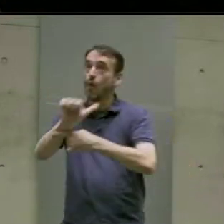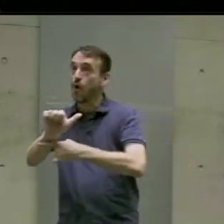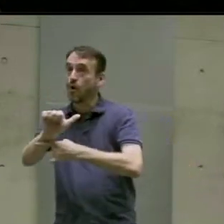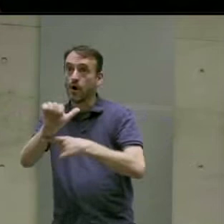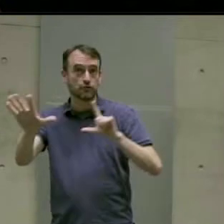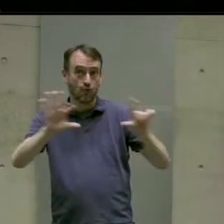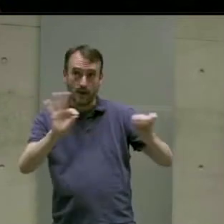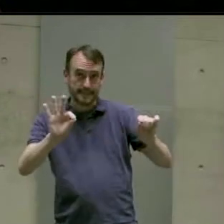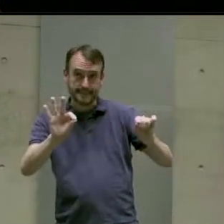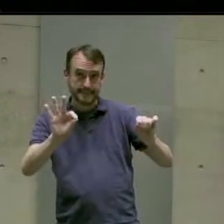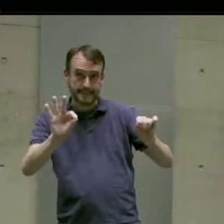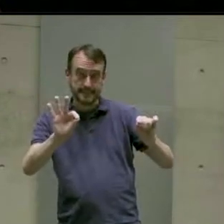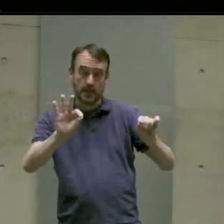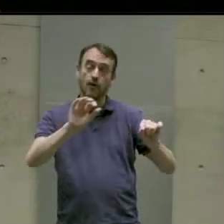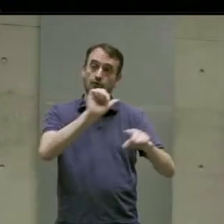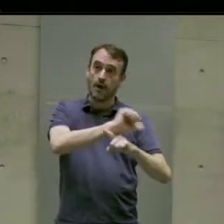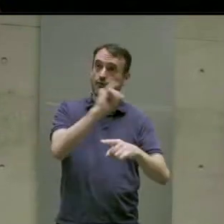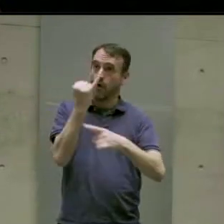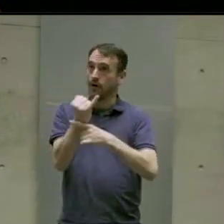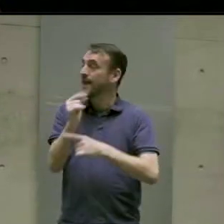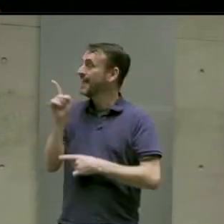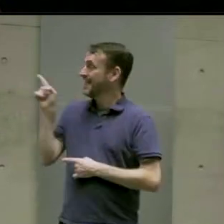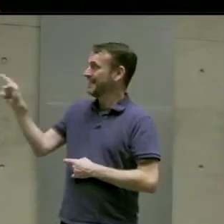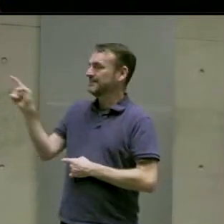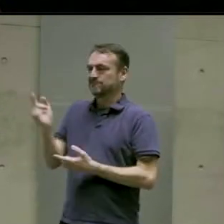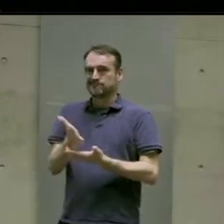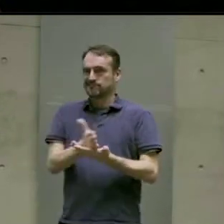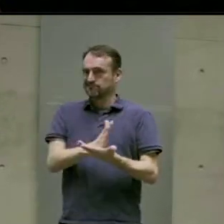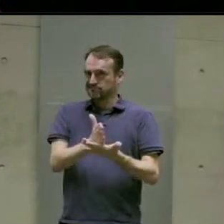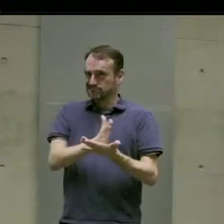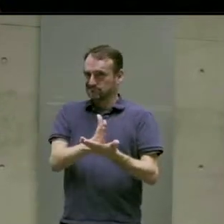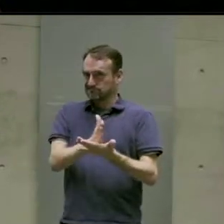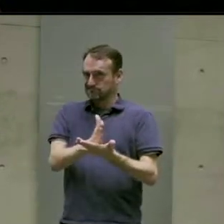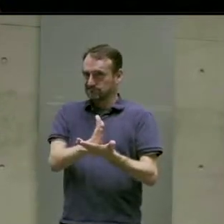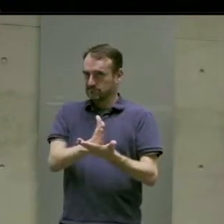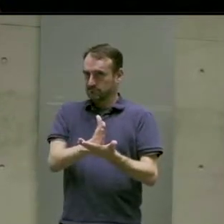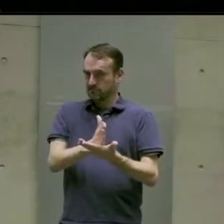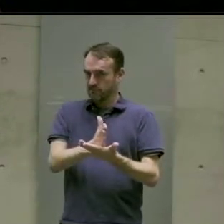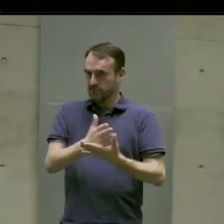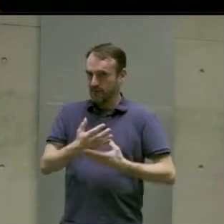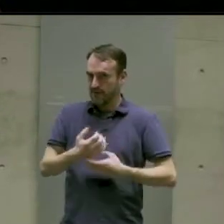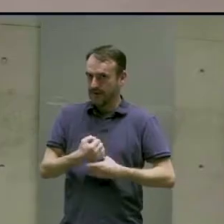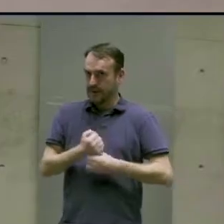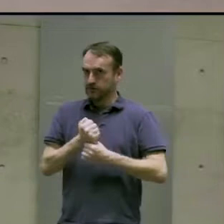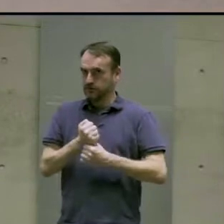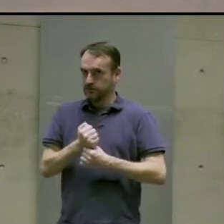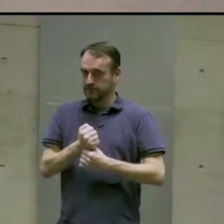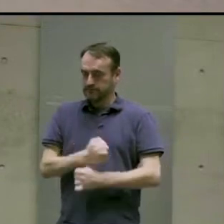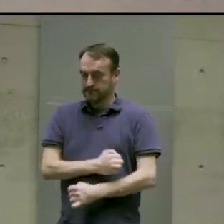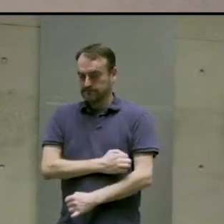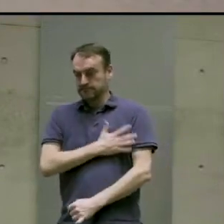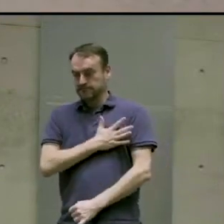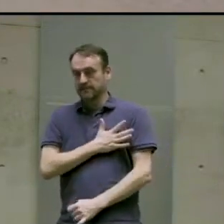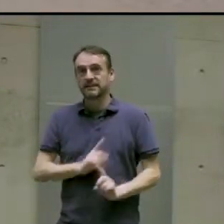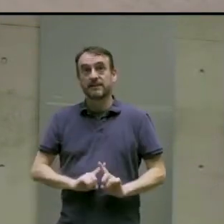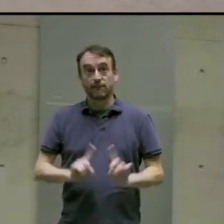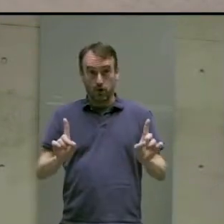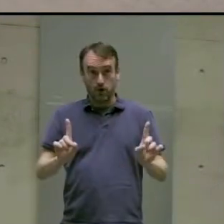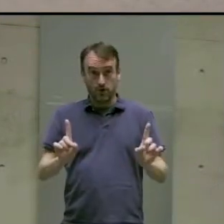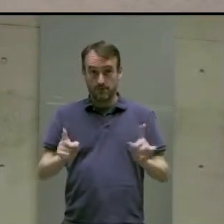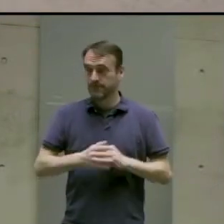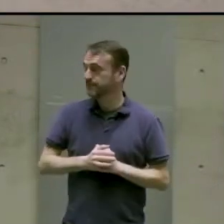it's a mixed. This is more ambiguous. So it creates a different kind of tension. And I think this is also probably the reason